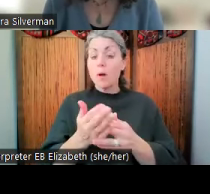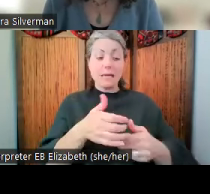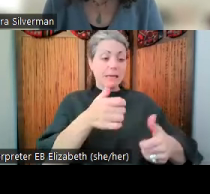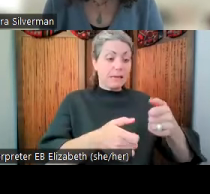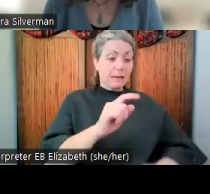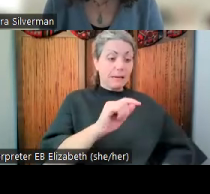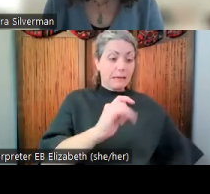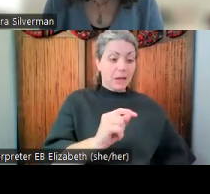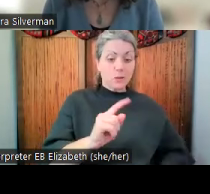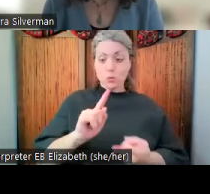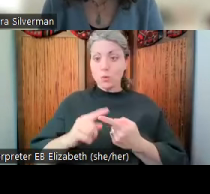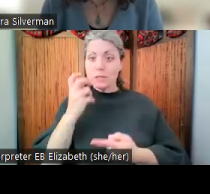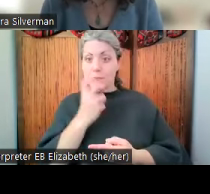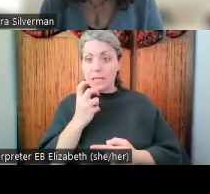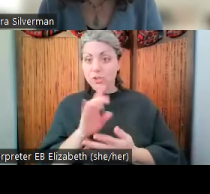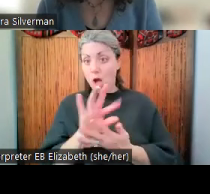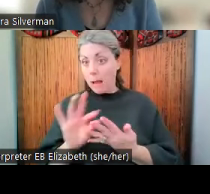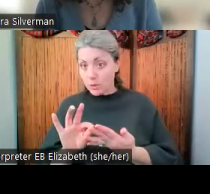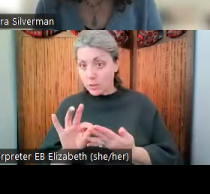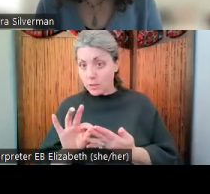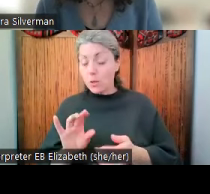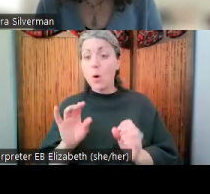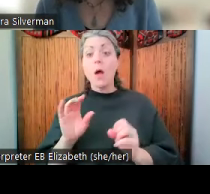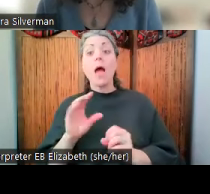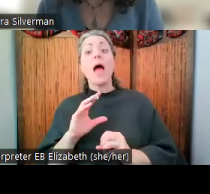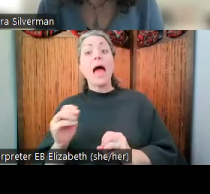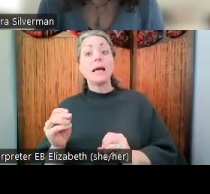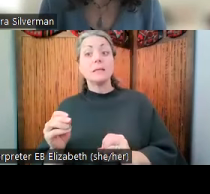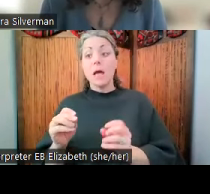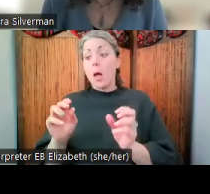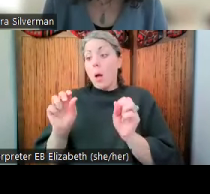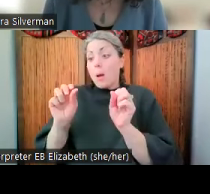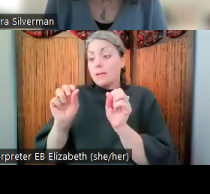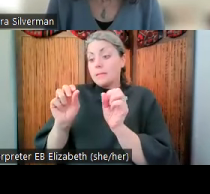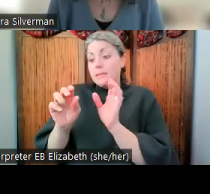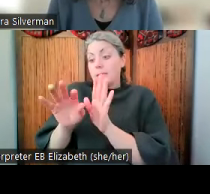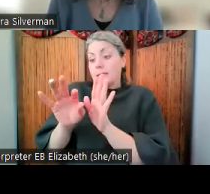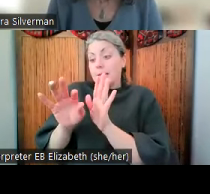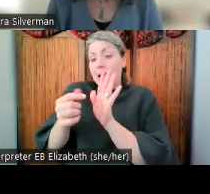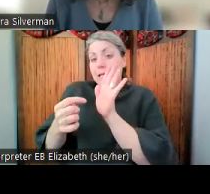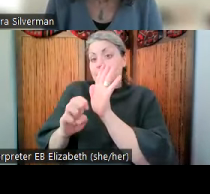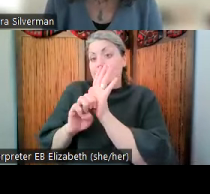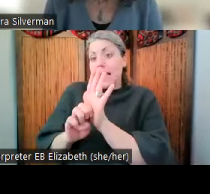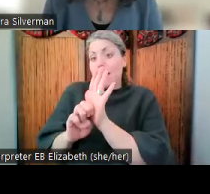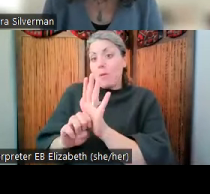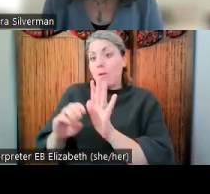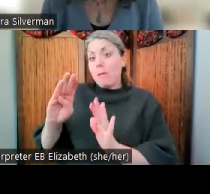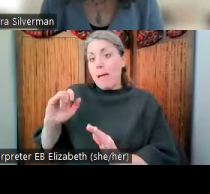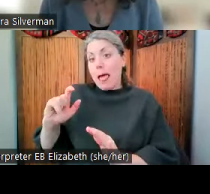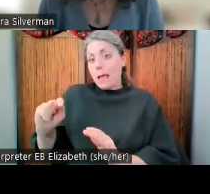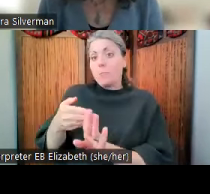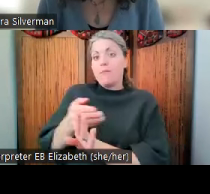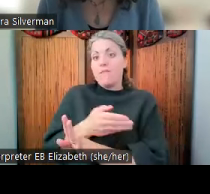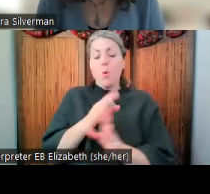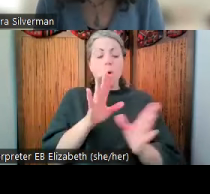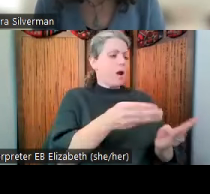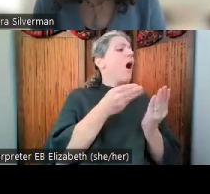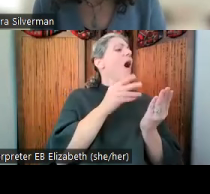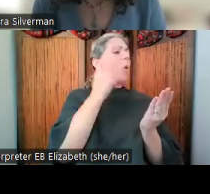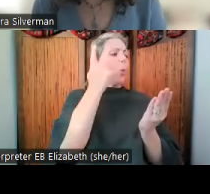people access to sample ballots. And I would say I was looking through a lot of materials that are out there about voting, and the